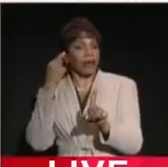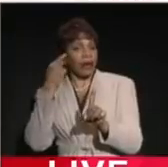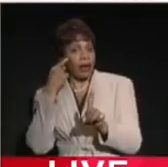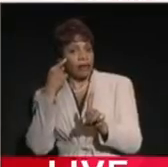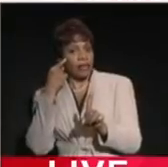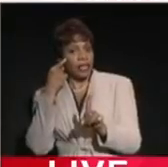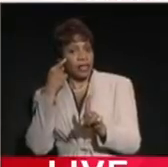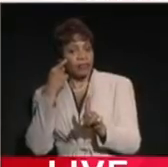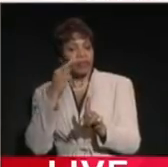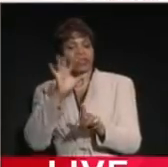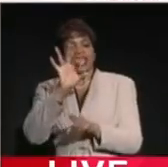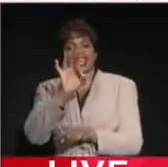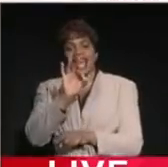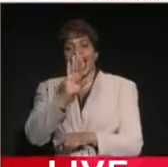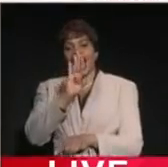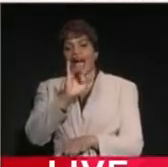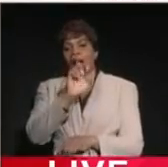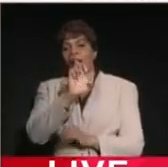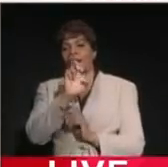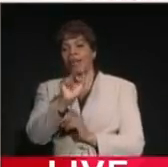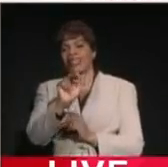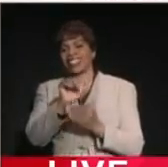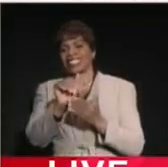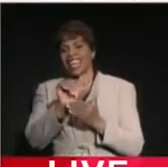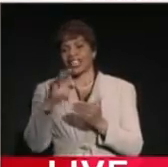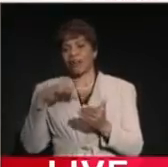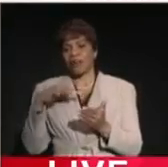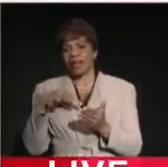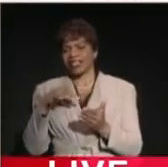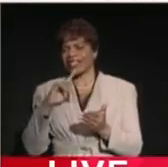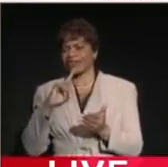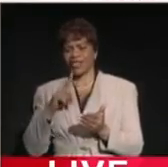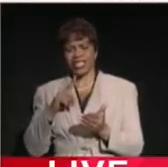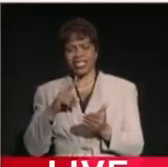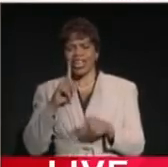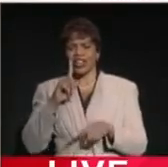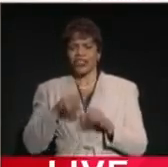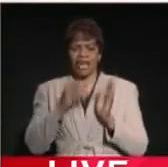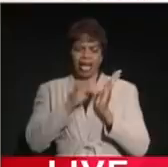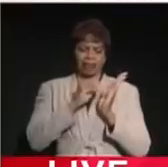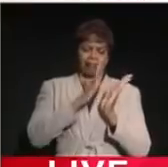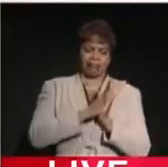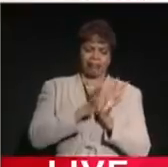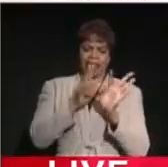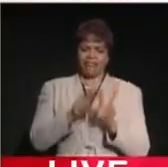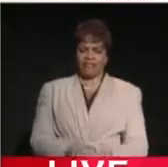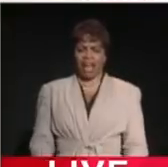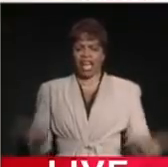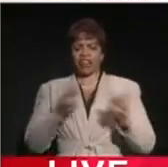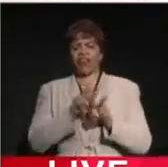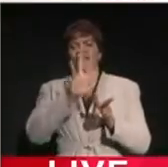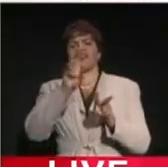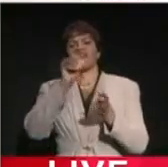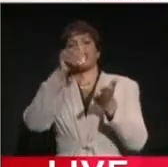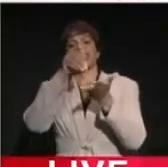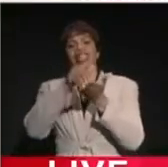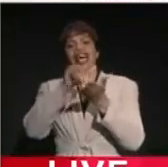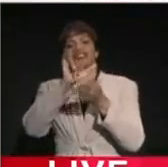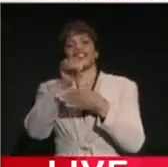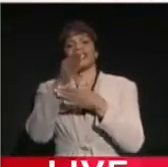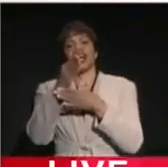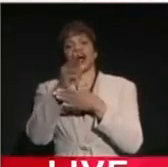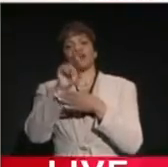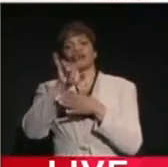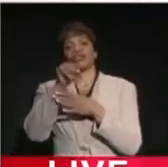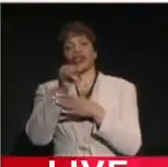be $9 billion worth of benefits. And quite frankly, I don't think you can put a value on bringing 50,000 jobs to New Jersey. However, if my